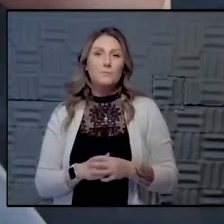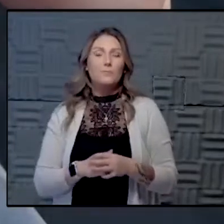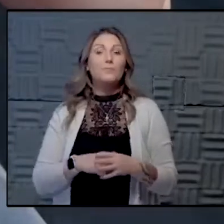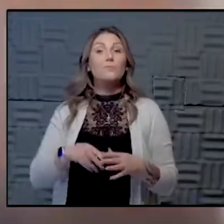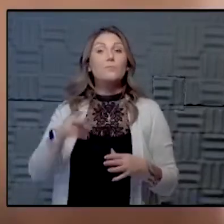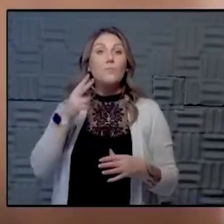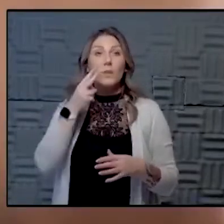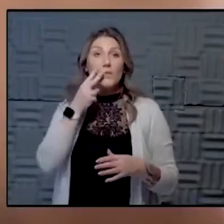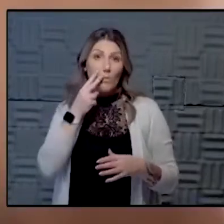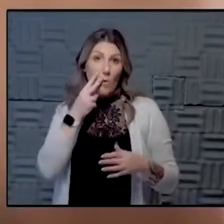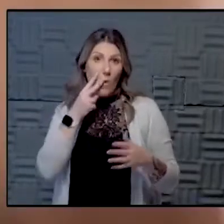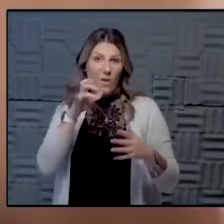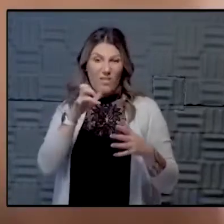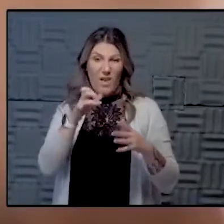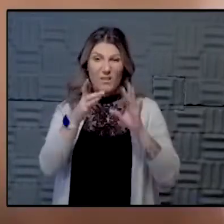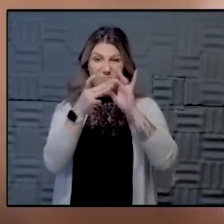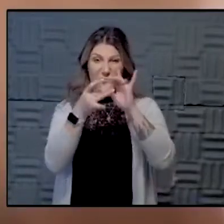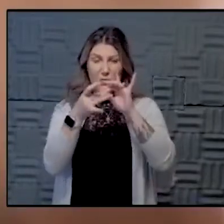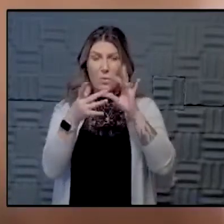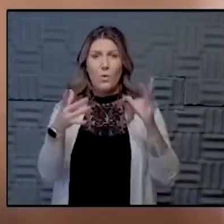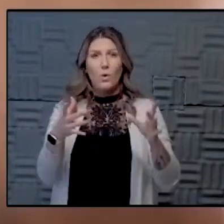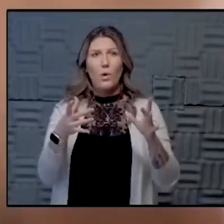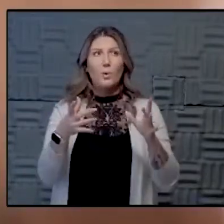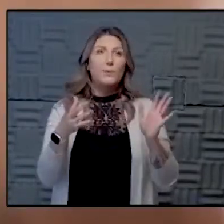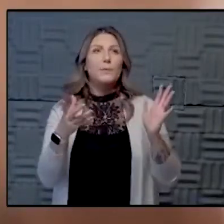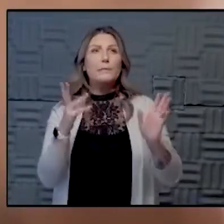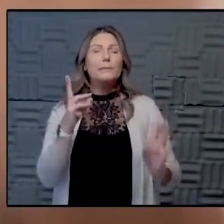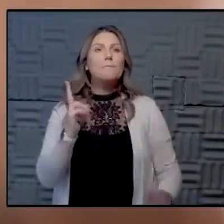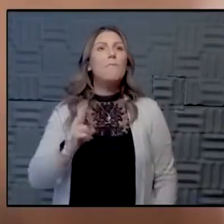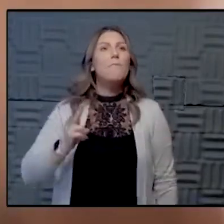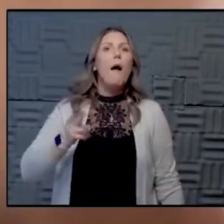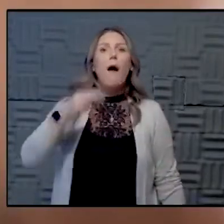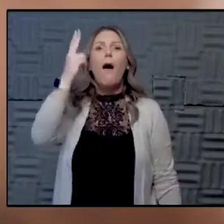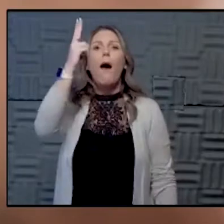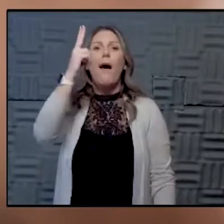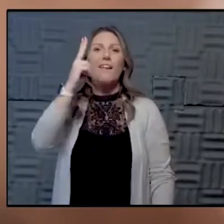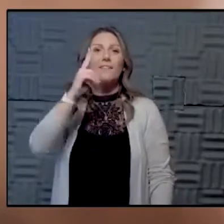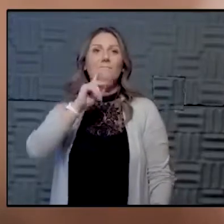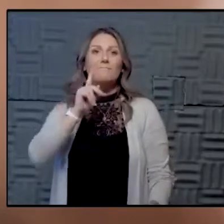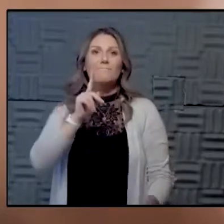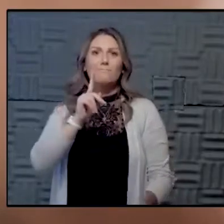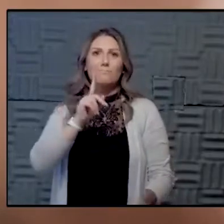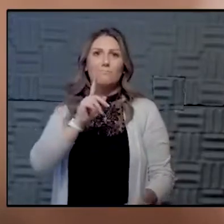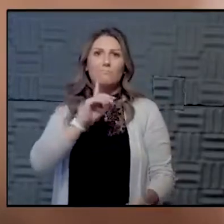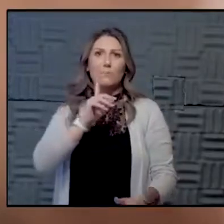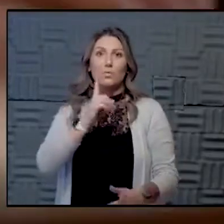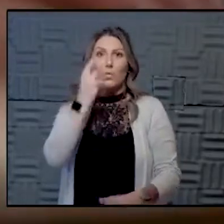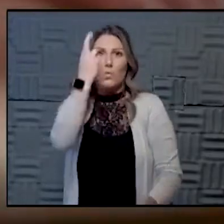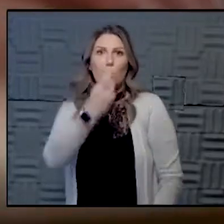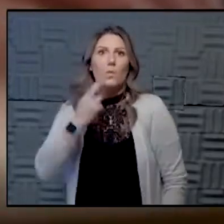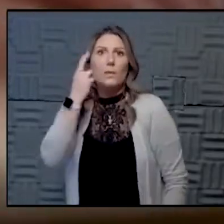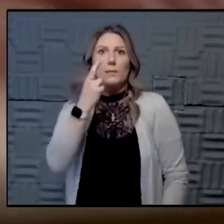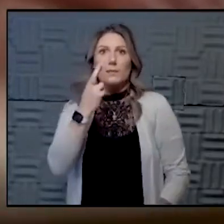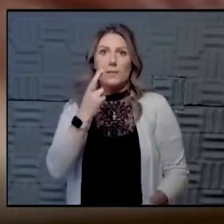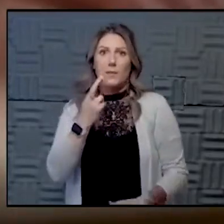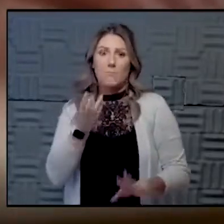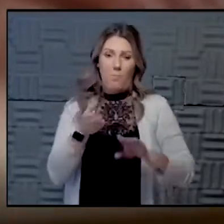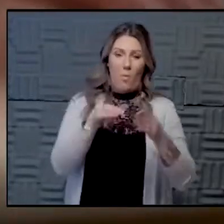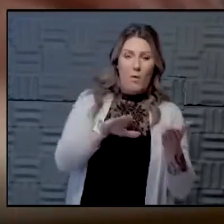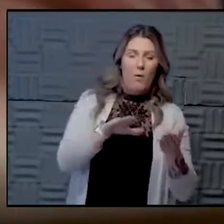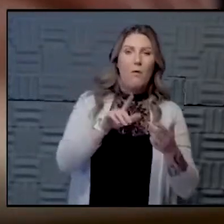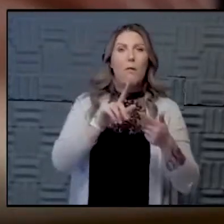Smoking has been associated with, it's the highest contributor to all-cause mortality, as well as